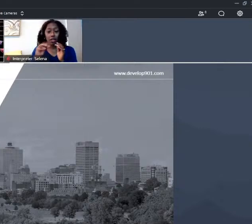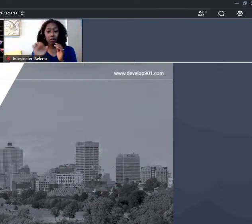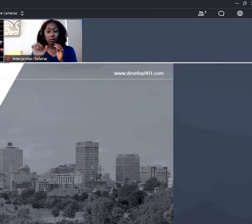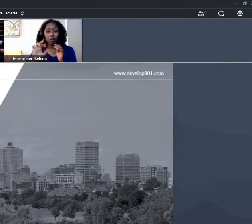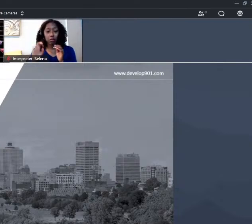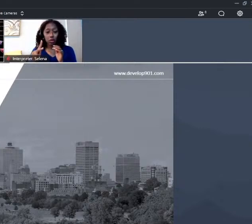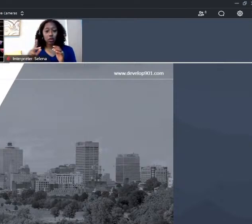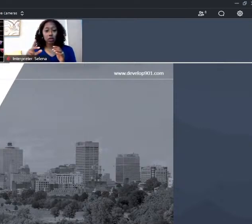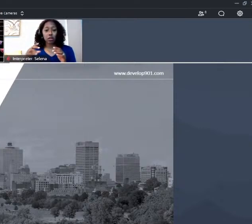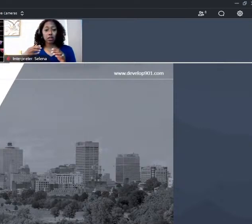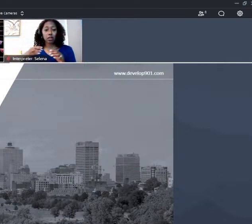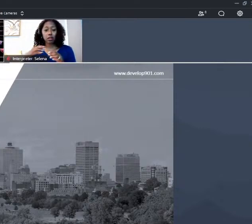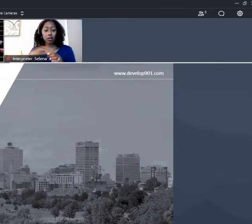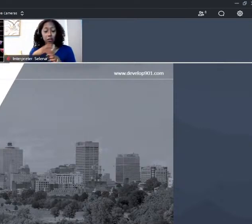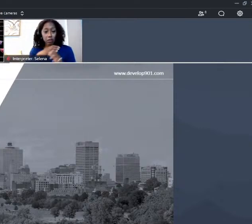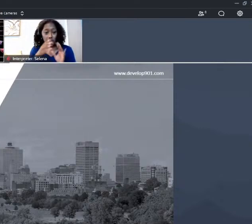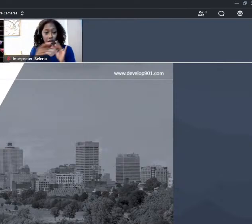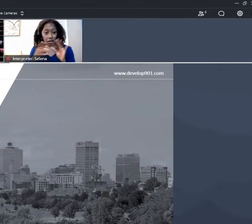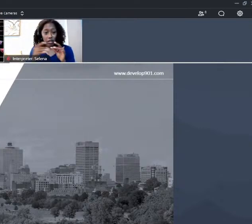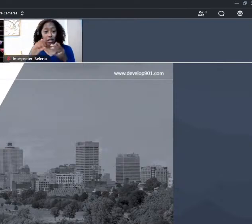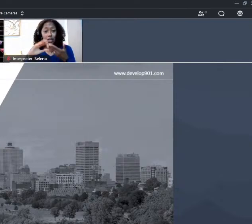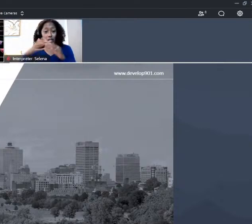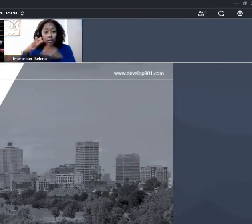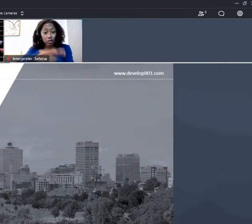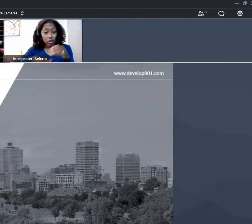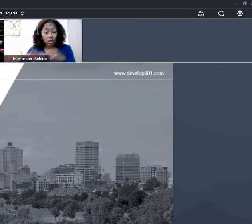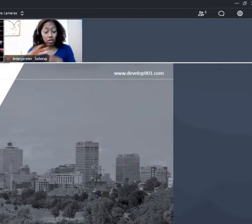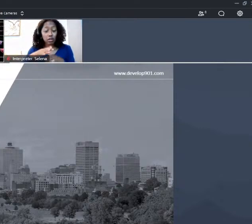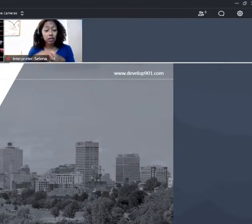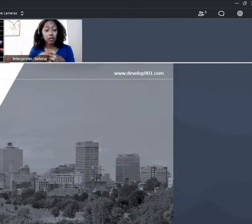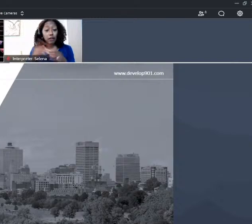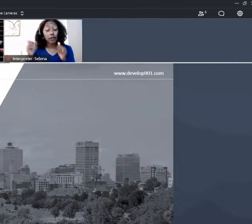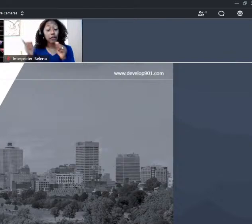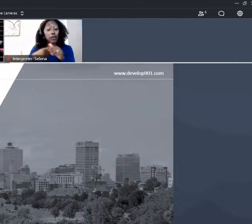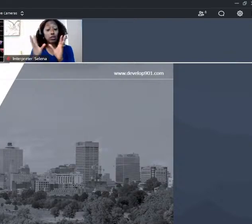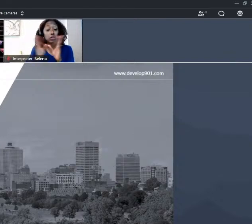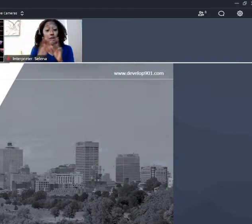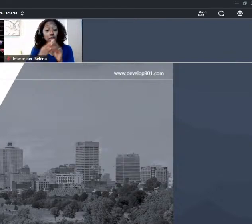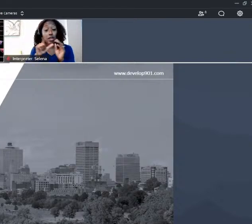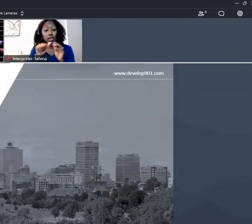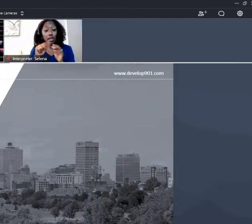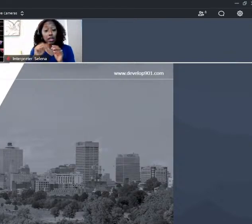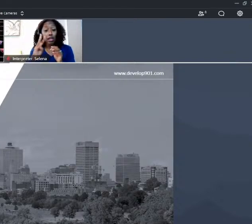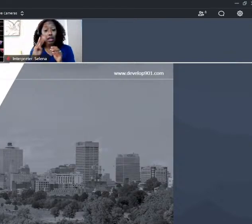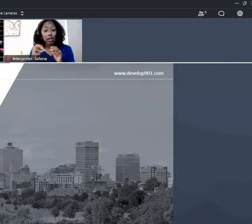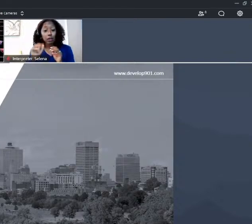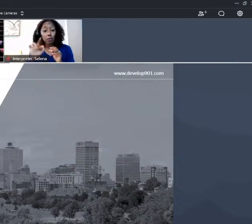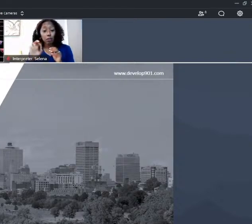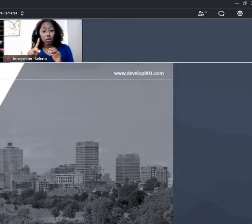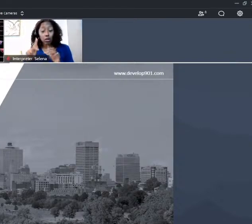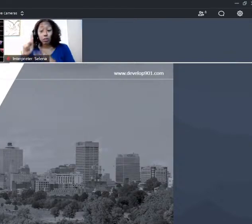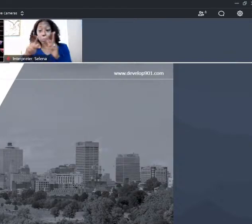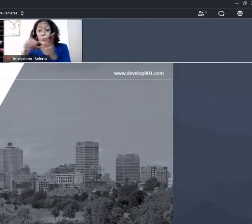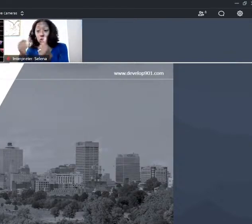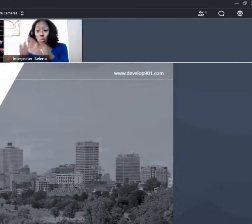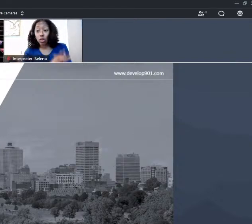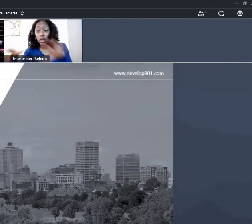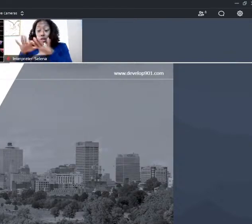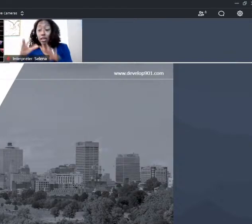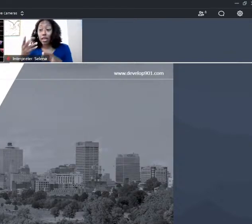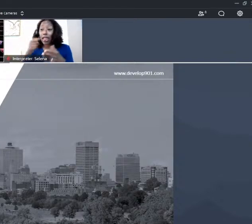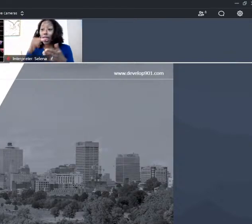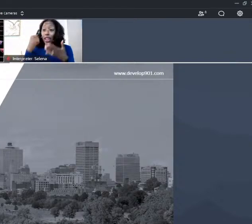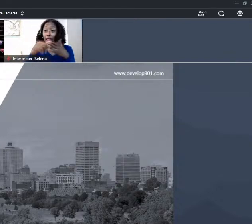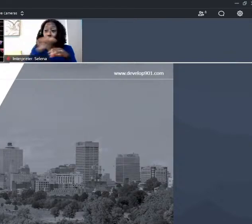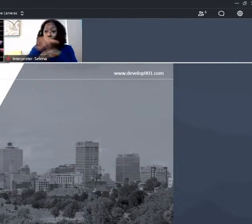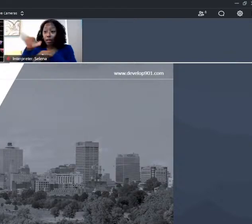3,689 mailings to property owners in the neighborhood. For their first meeting in landmarks, from those property mailings, 84 letters of